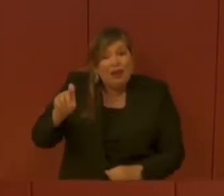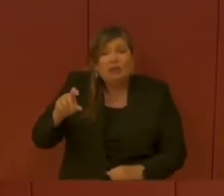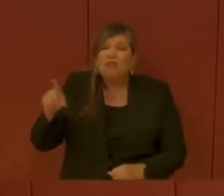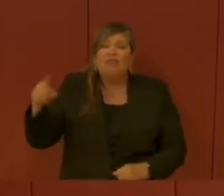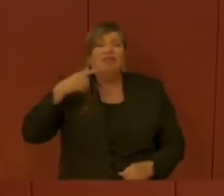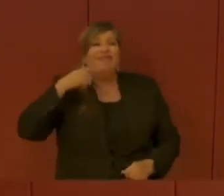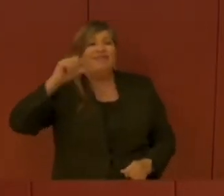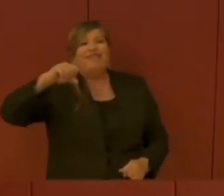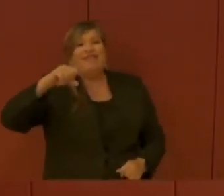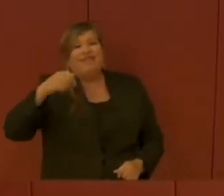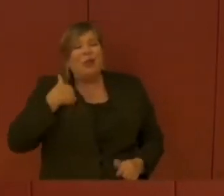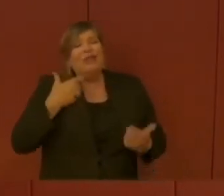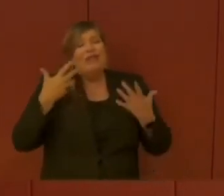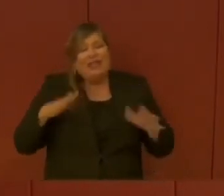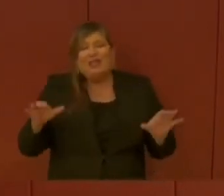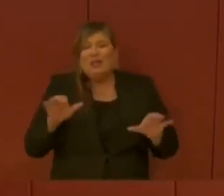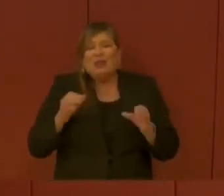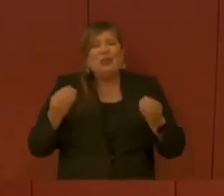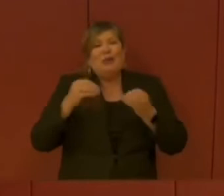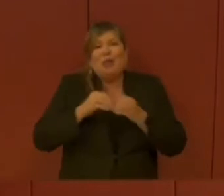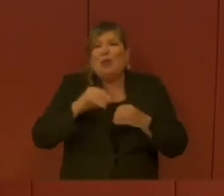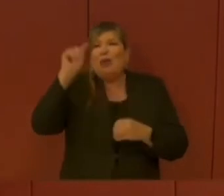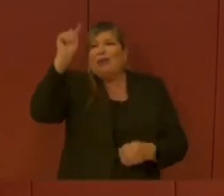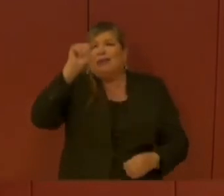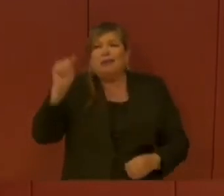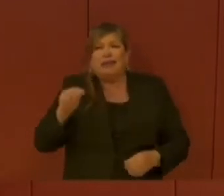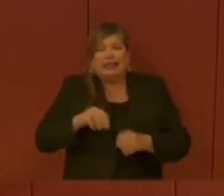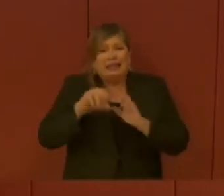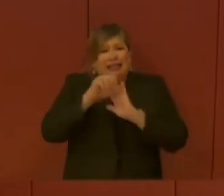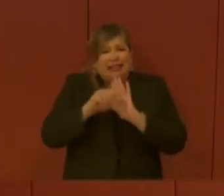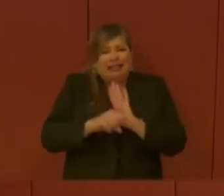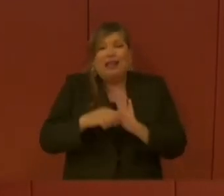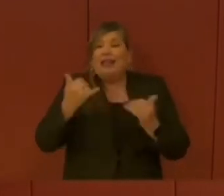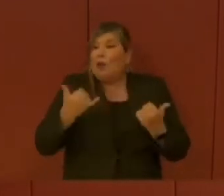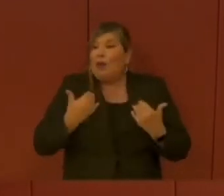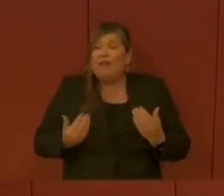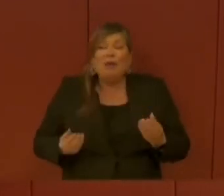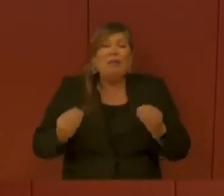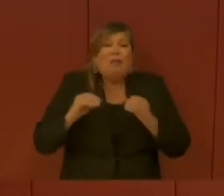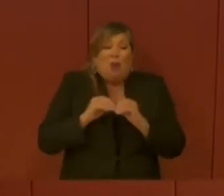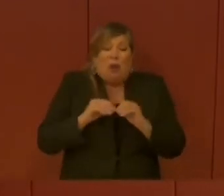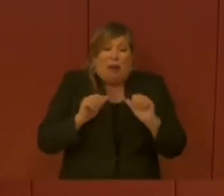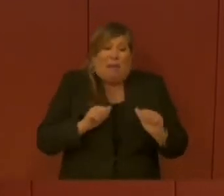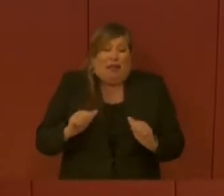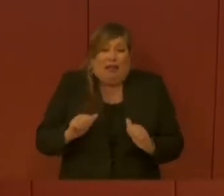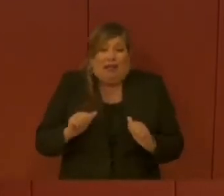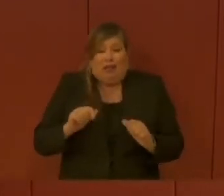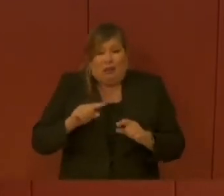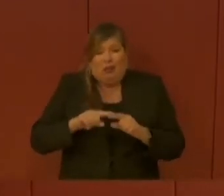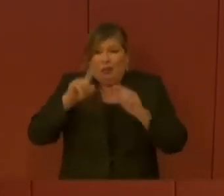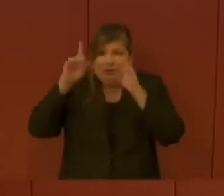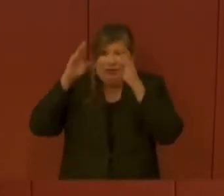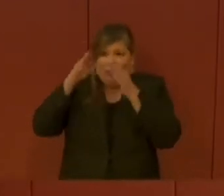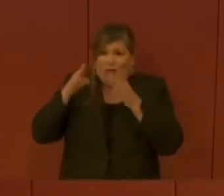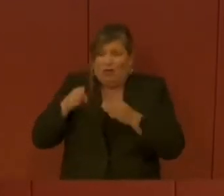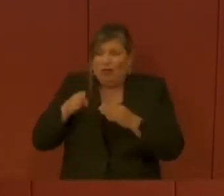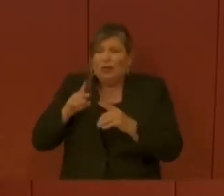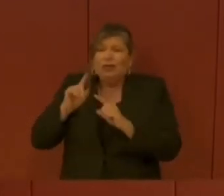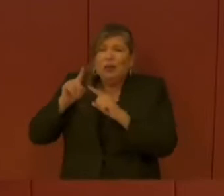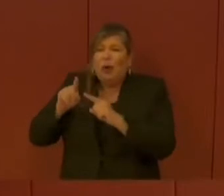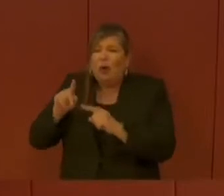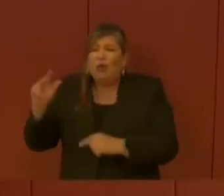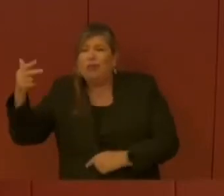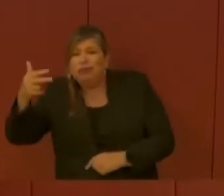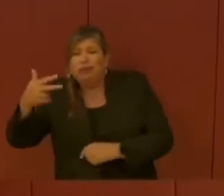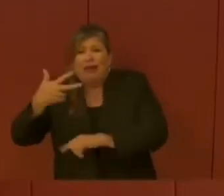now have more resources because of the announcement today to do even more targeted outreach. We've got to meet